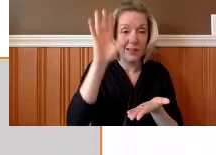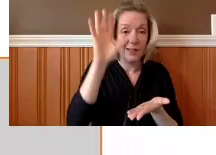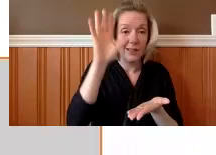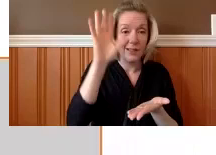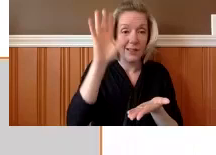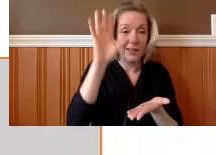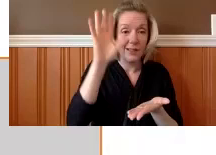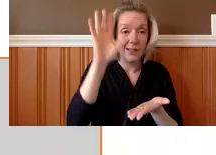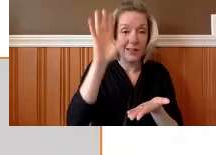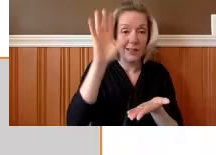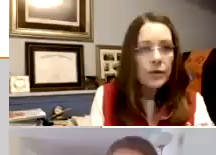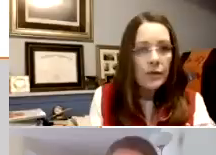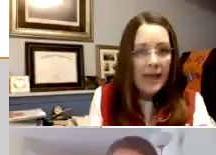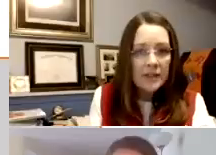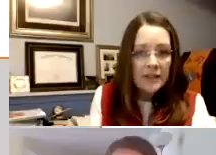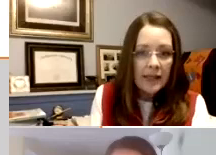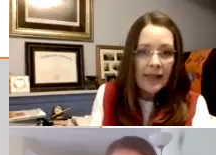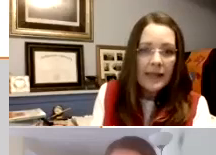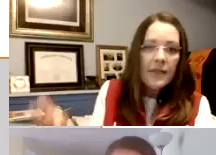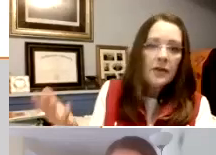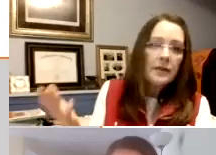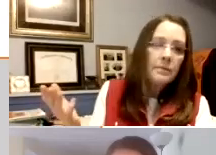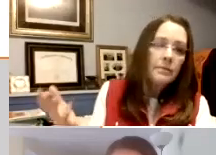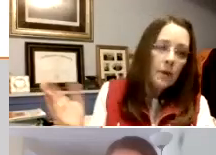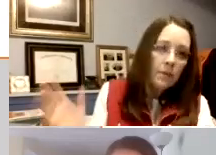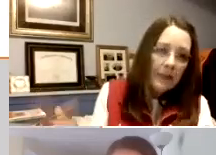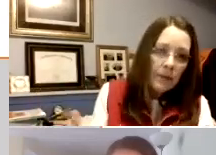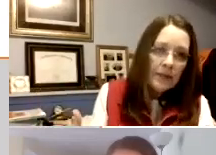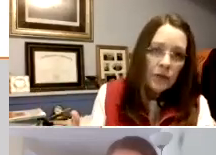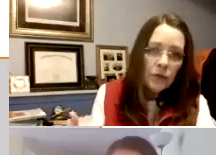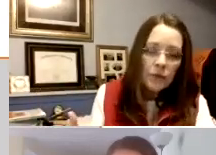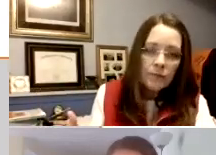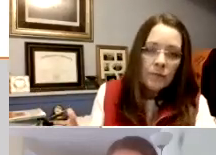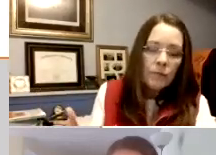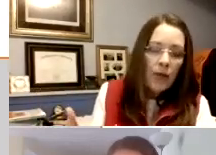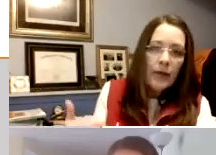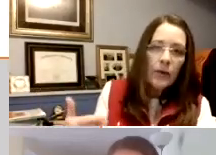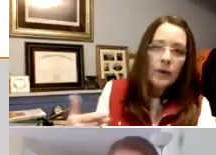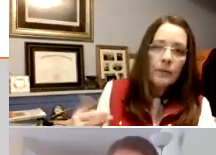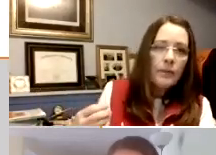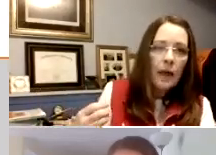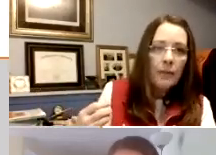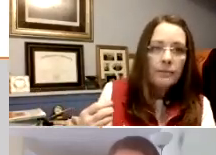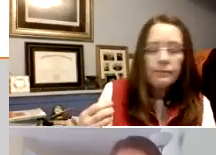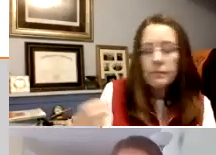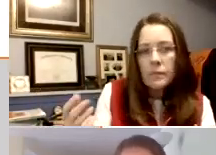typically students have natural reactions to light. They're going to, blink when it's too bright, or